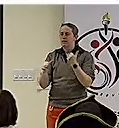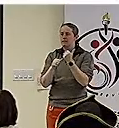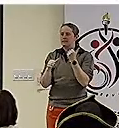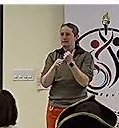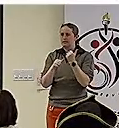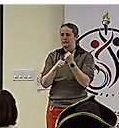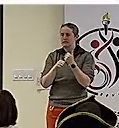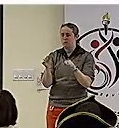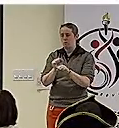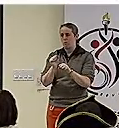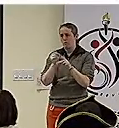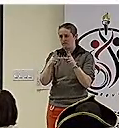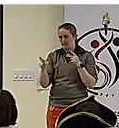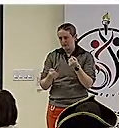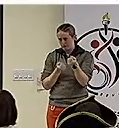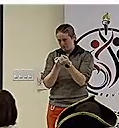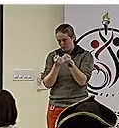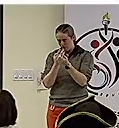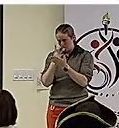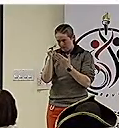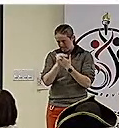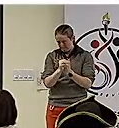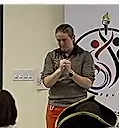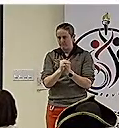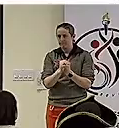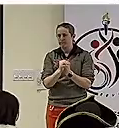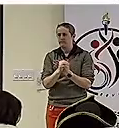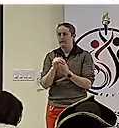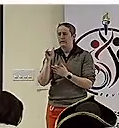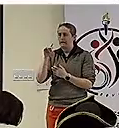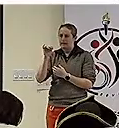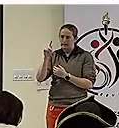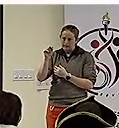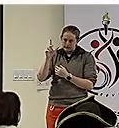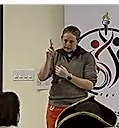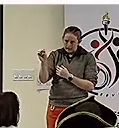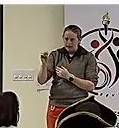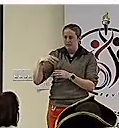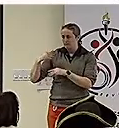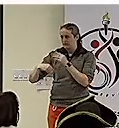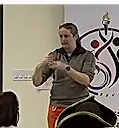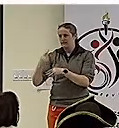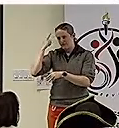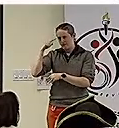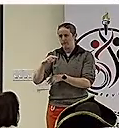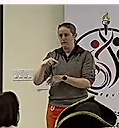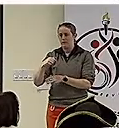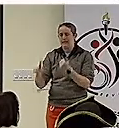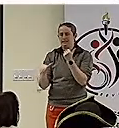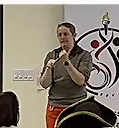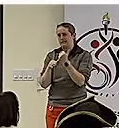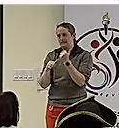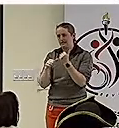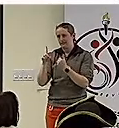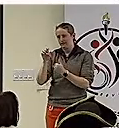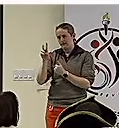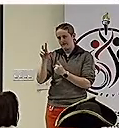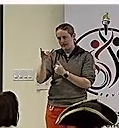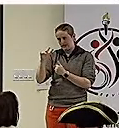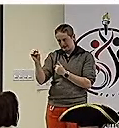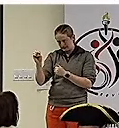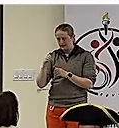Workplace Support Program, where he helps intake and process requests for assistive devices. Randy is also part